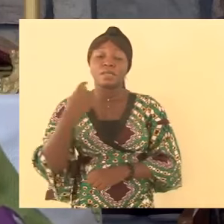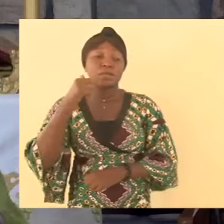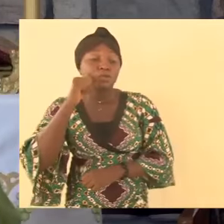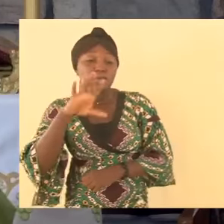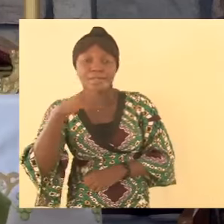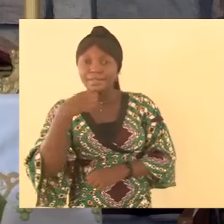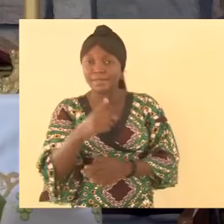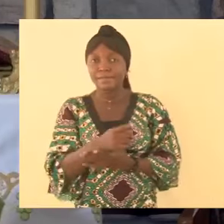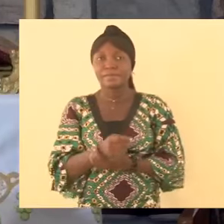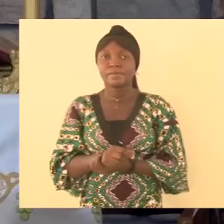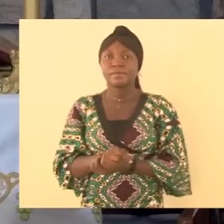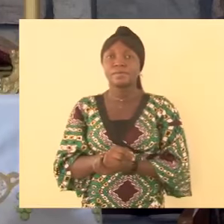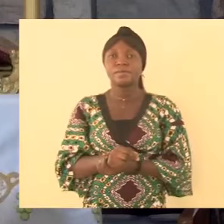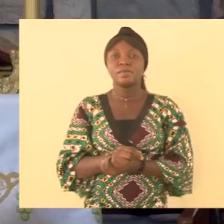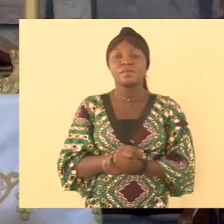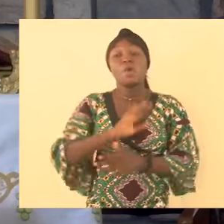And the woman said,